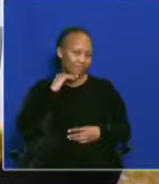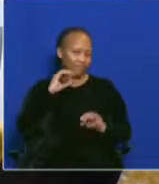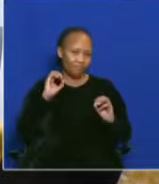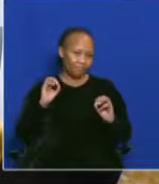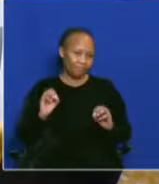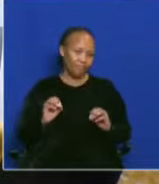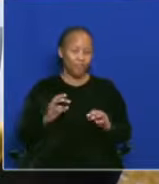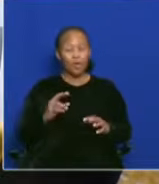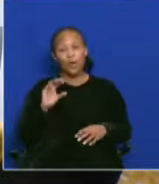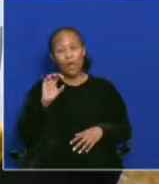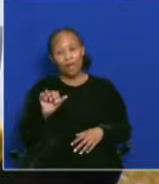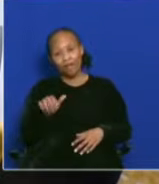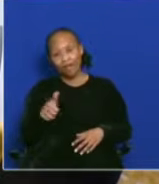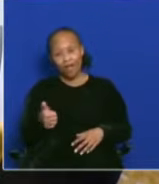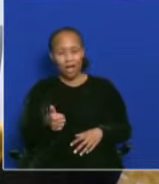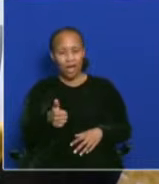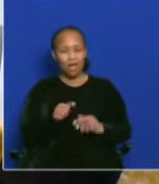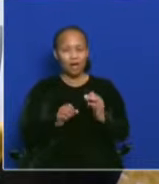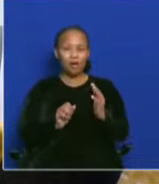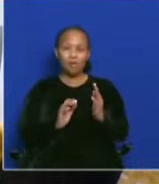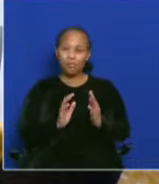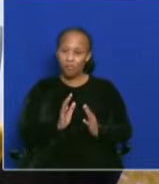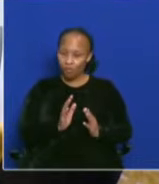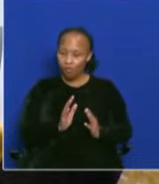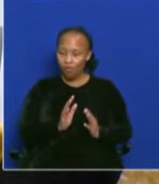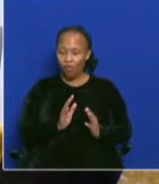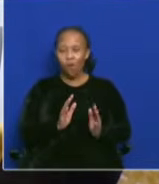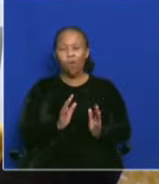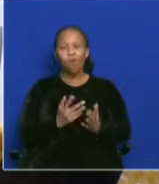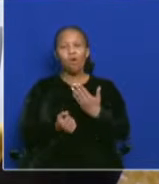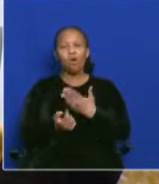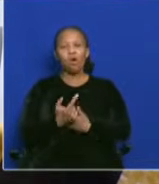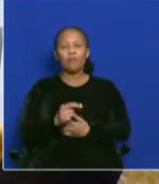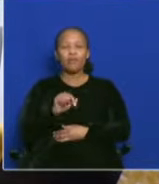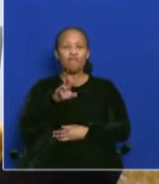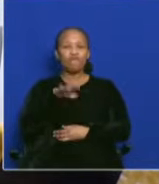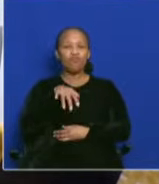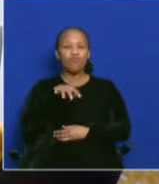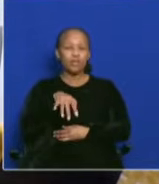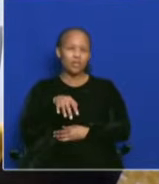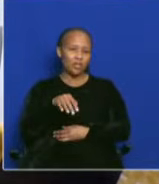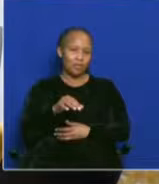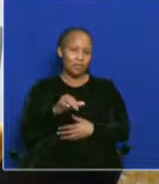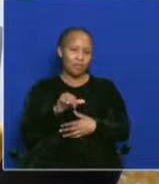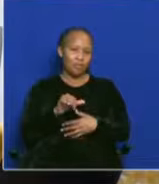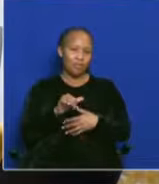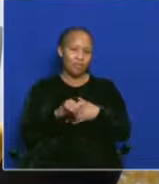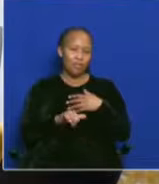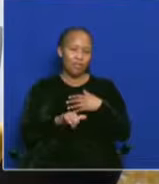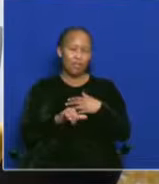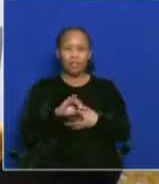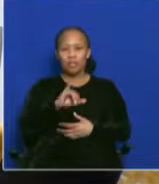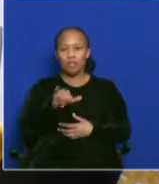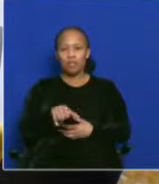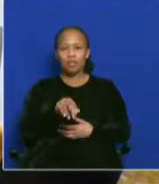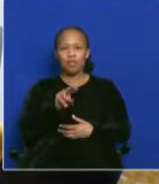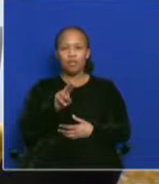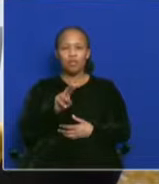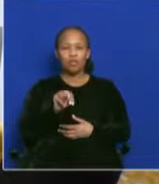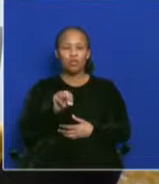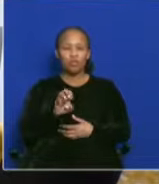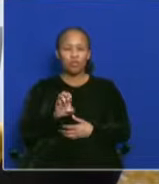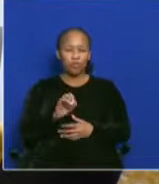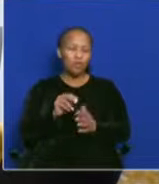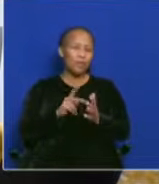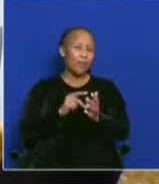on 14th June, and if the commissioners were to look at page 5982,